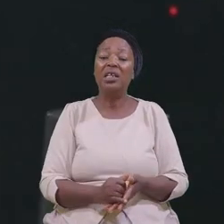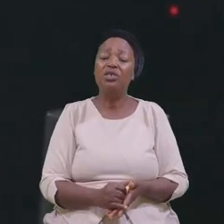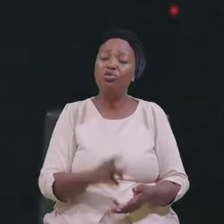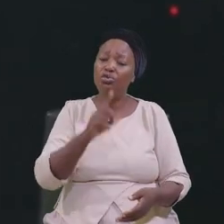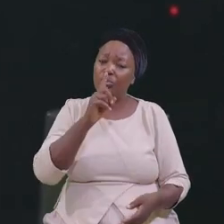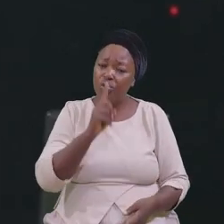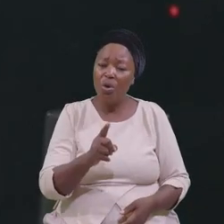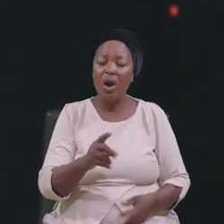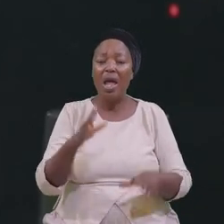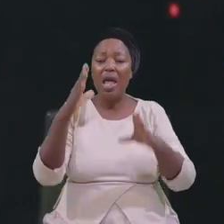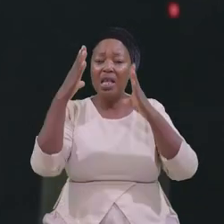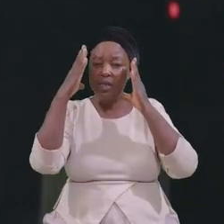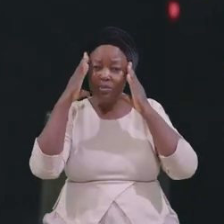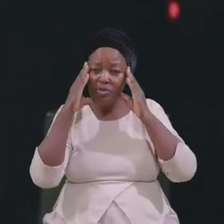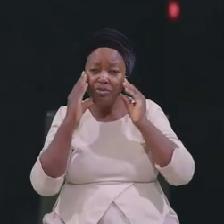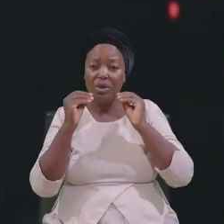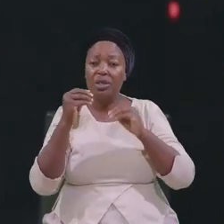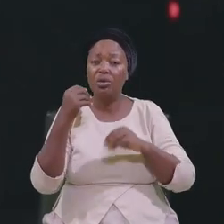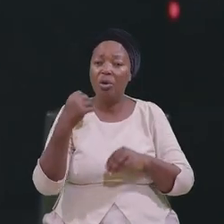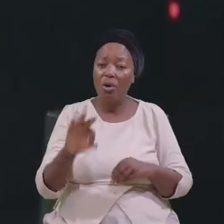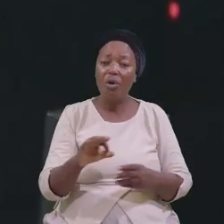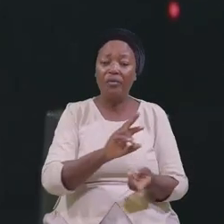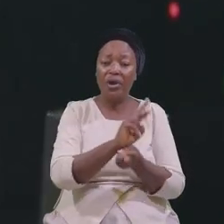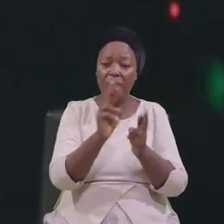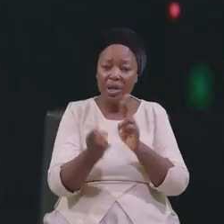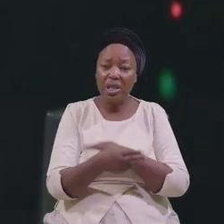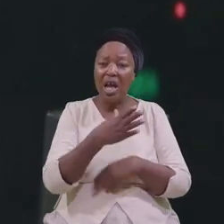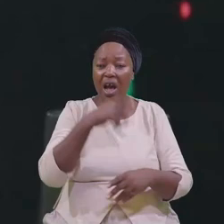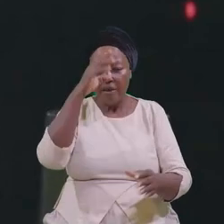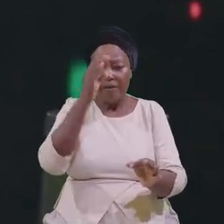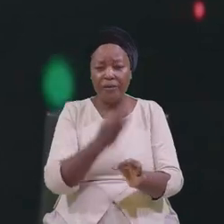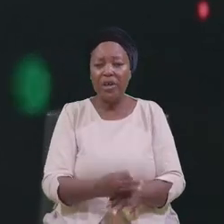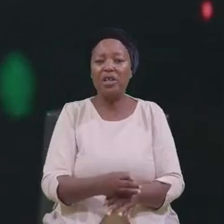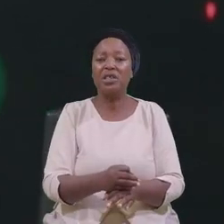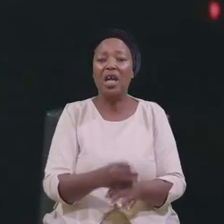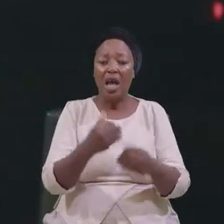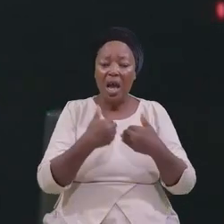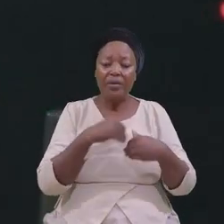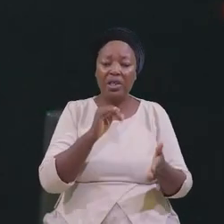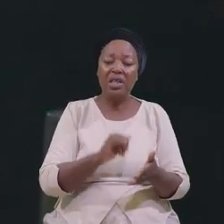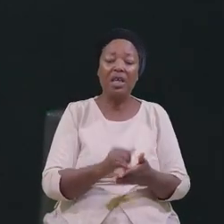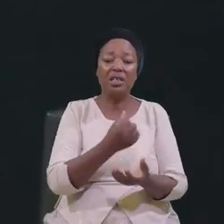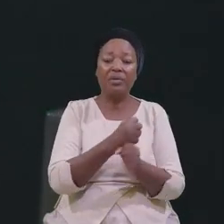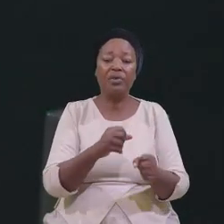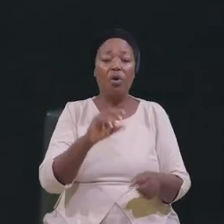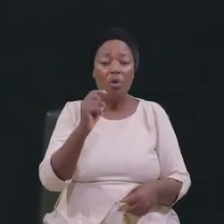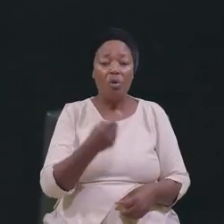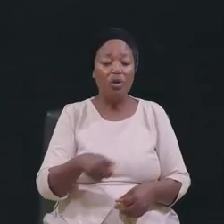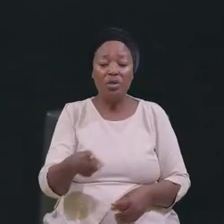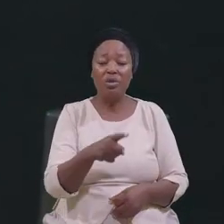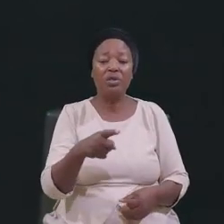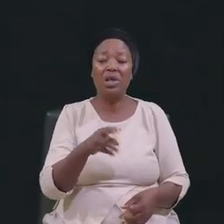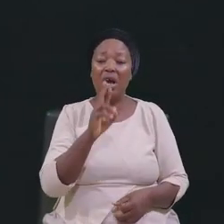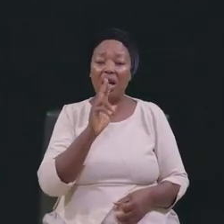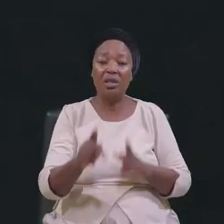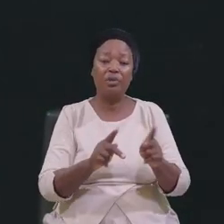definite experience of repentance and faith resulting in salvation, only those are the